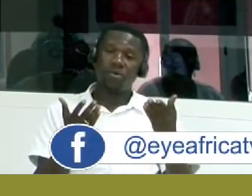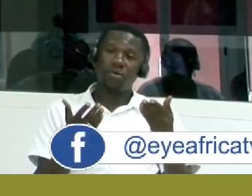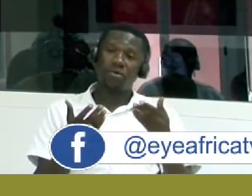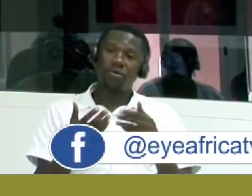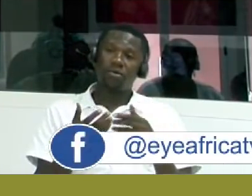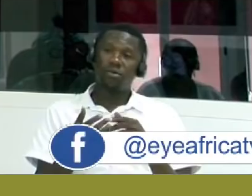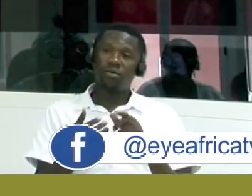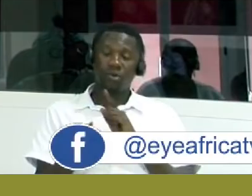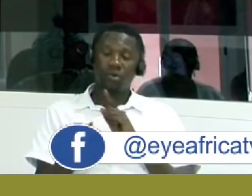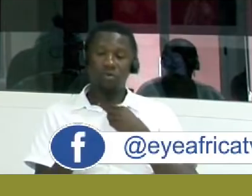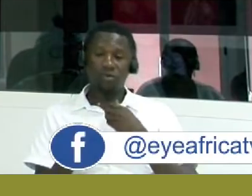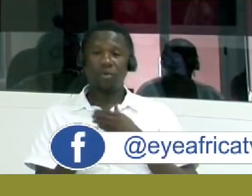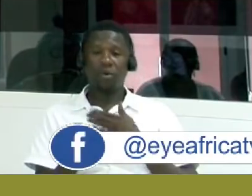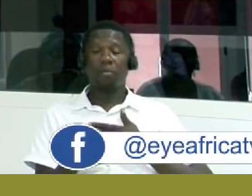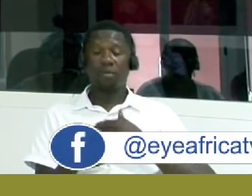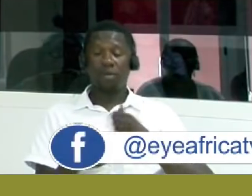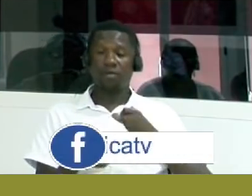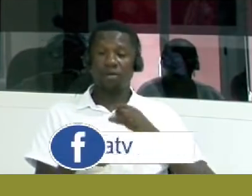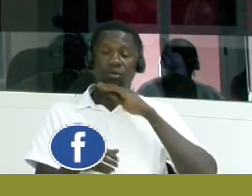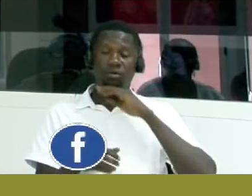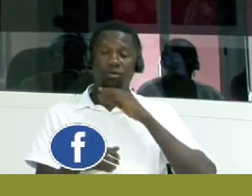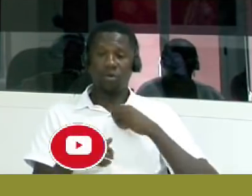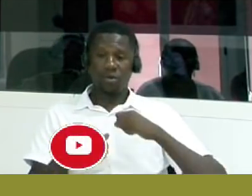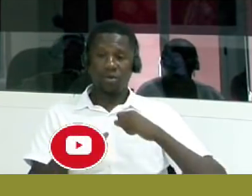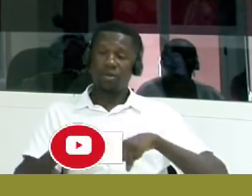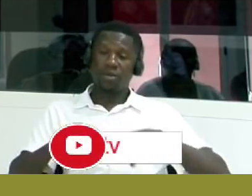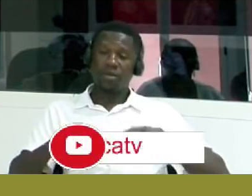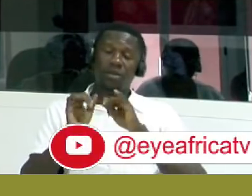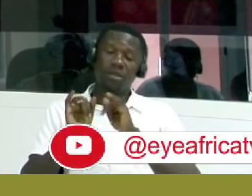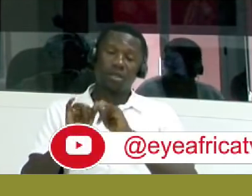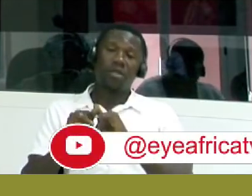Some of us, we are brave enough to stay around and face it.